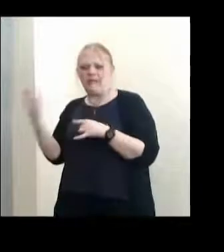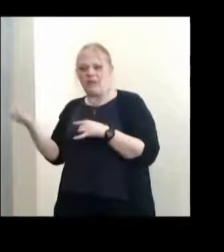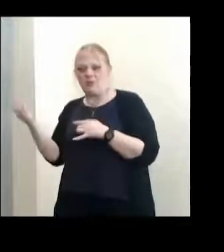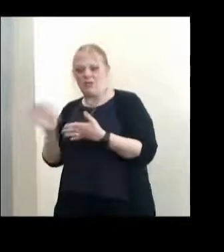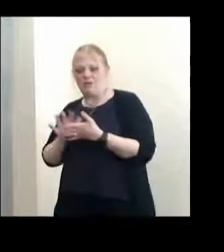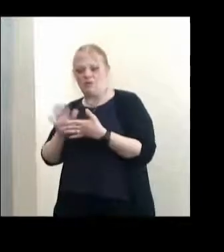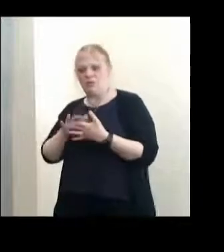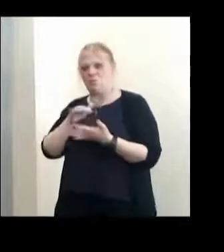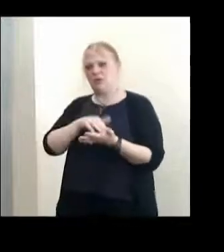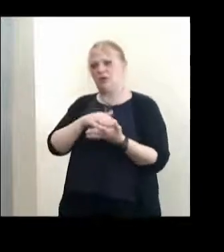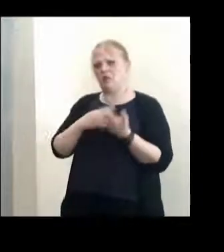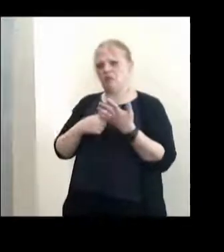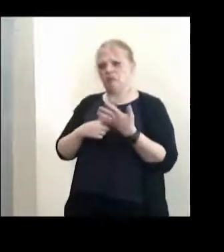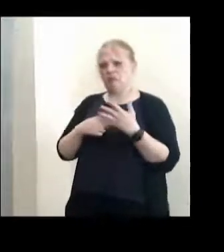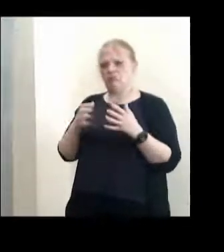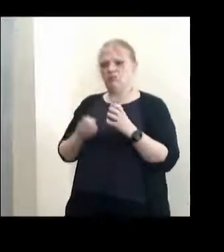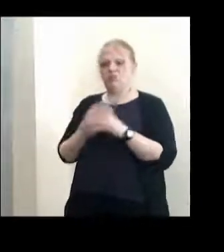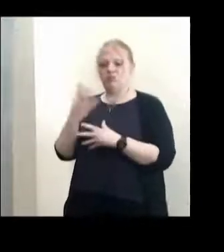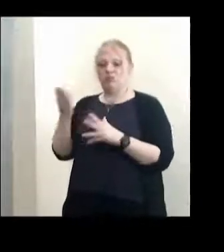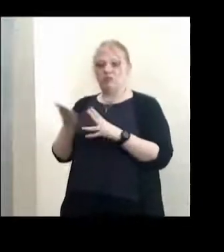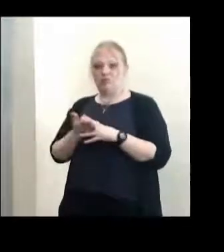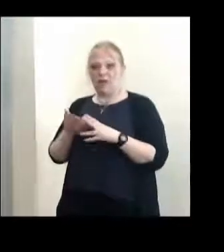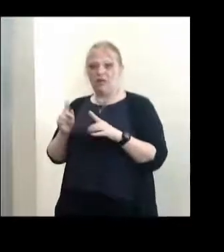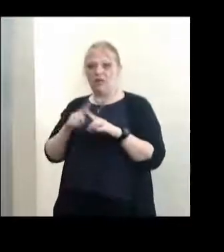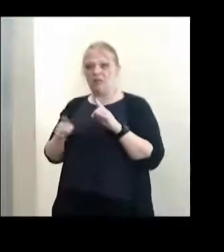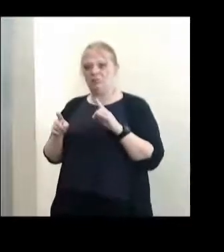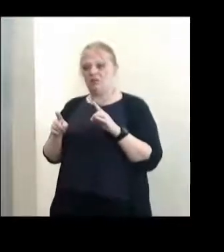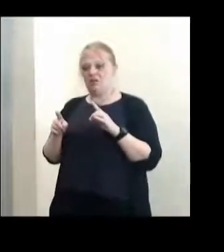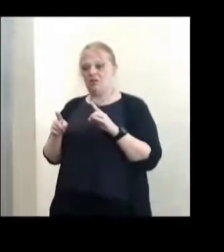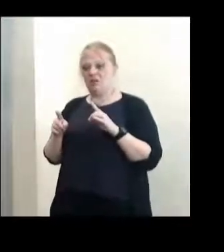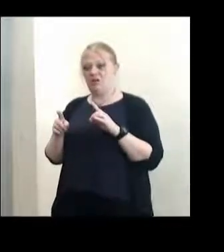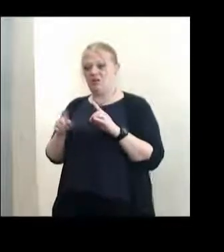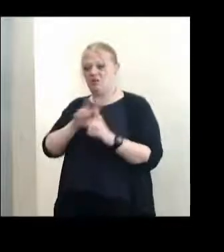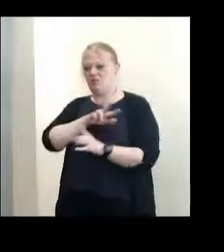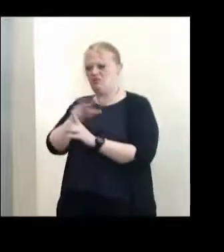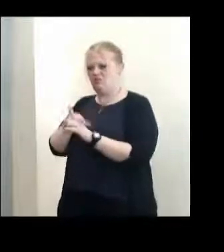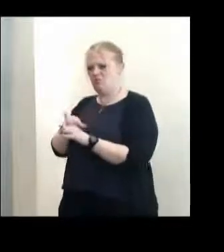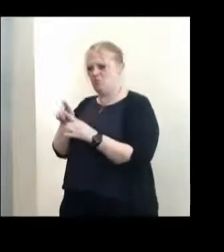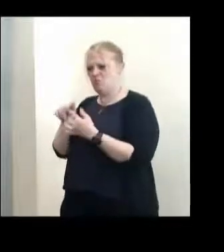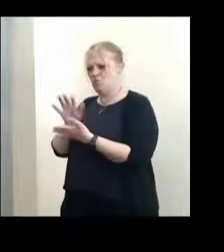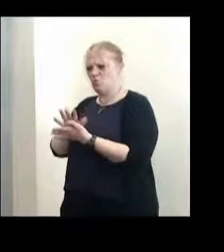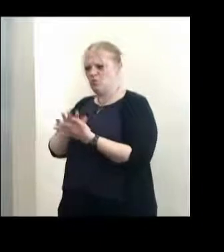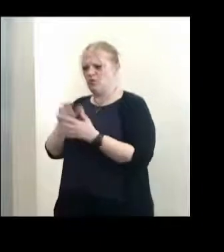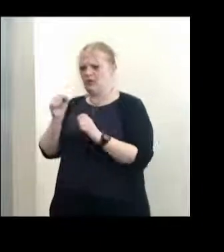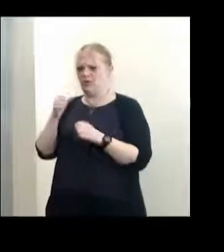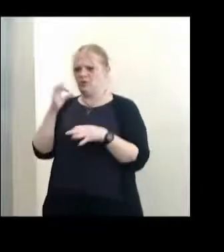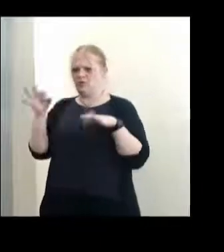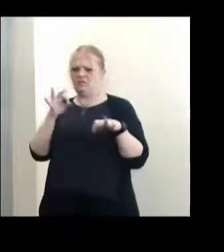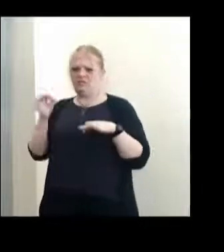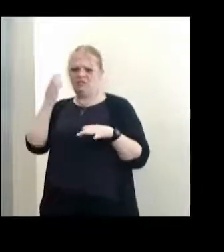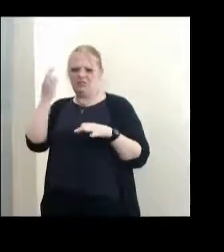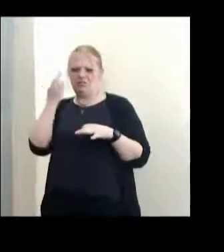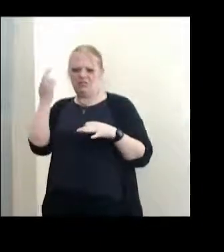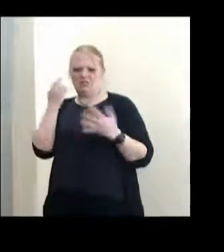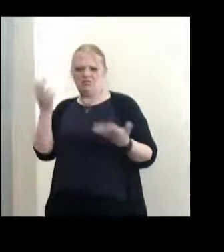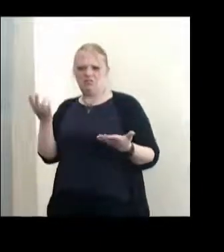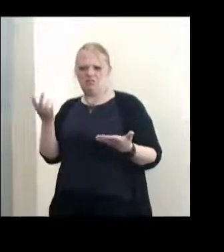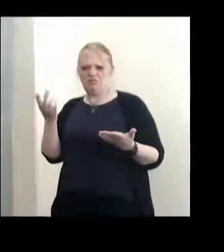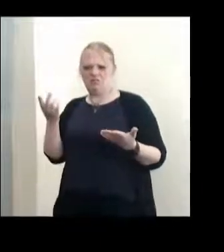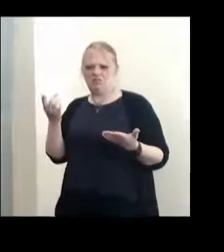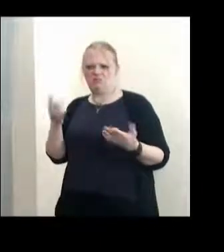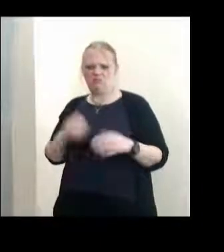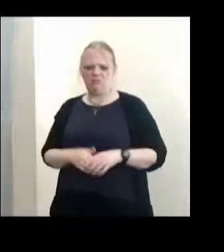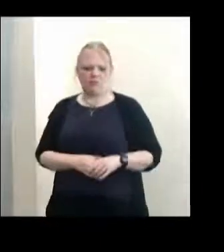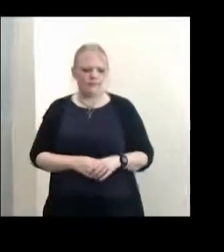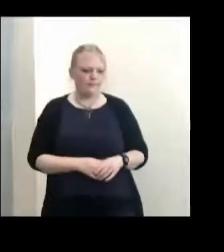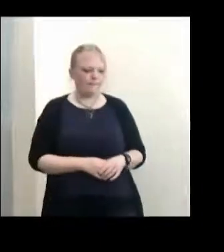talk a lot about spring break, yet cases were counted towards school cases. Can you explain the rationale behind that, the reasoning behind that? Well, we